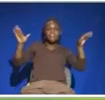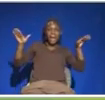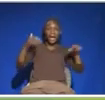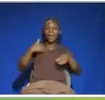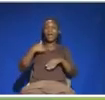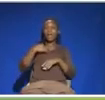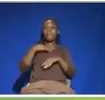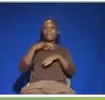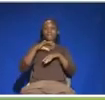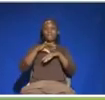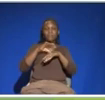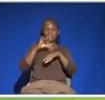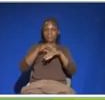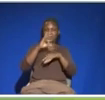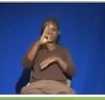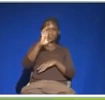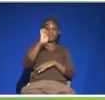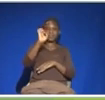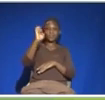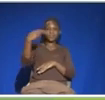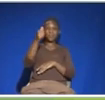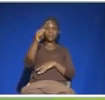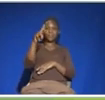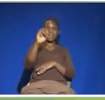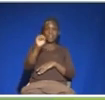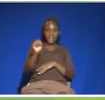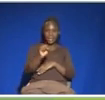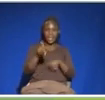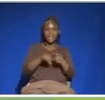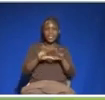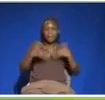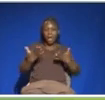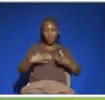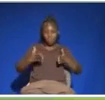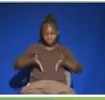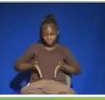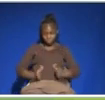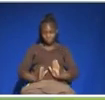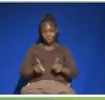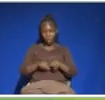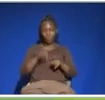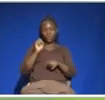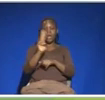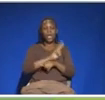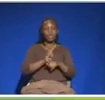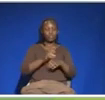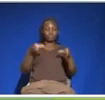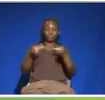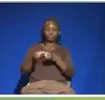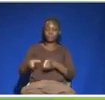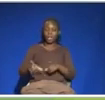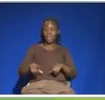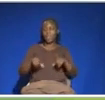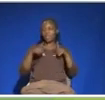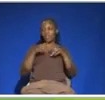feathers. Mode of reproduction can also be used to classify these living organisms.